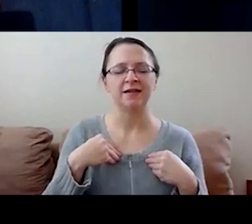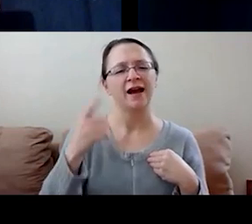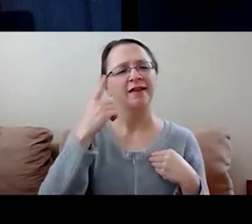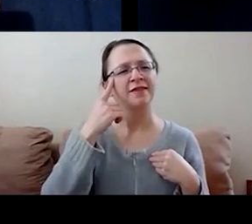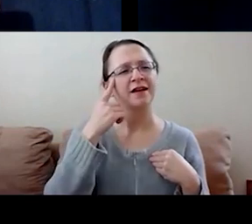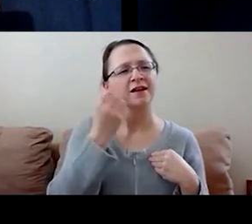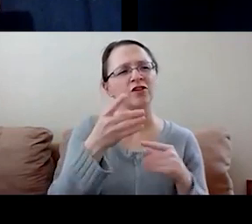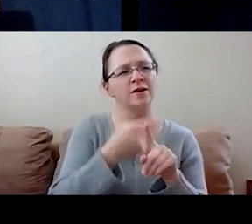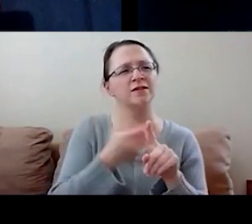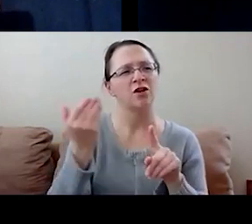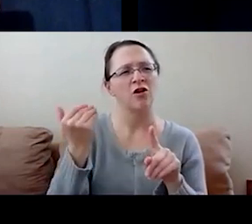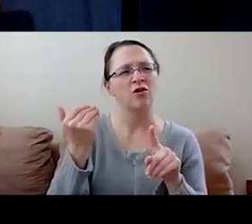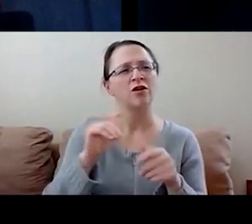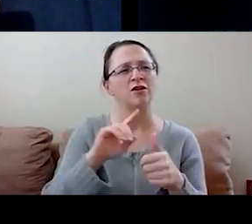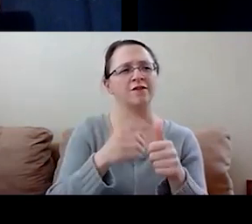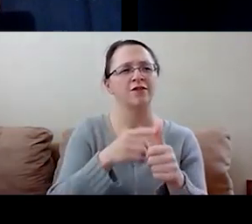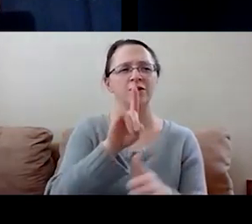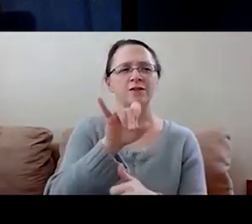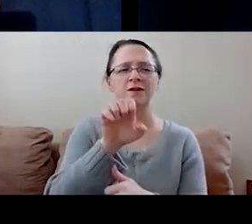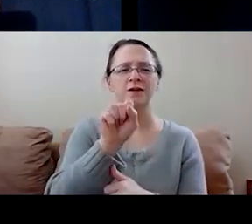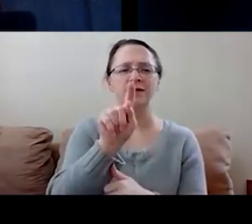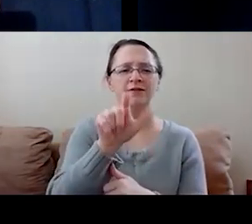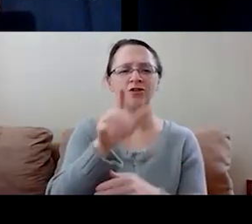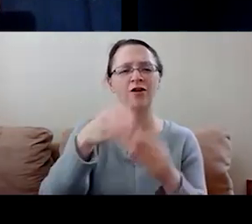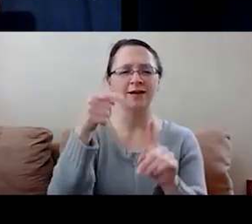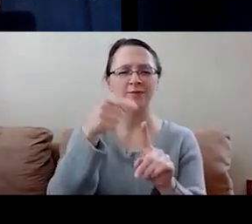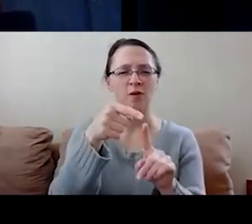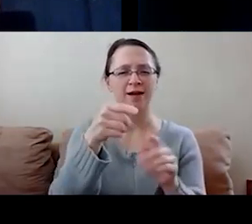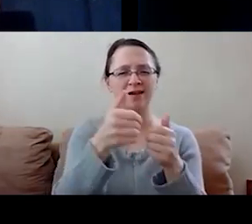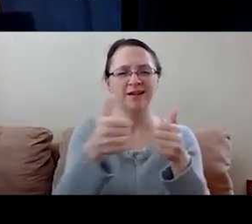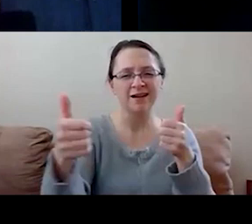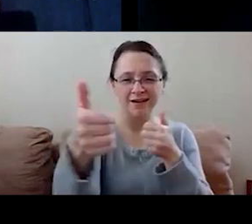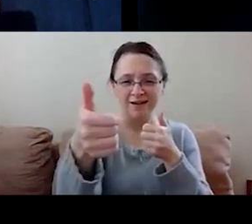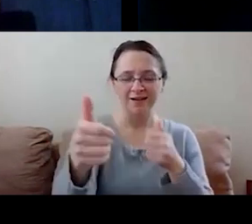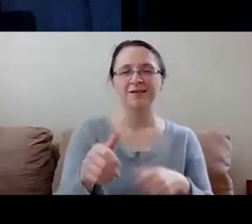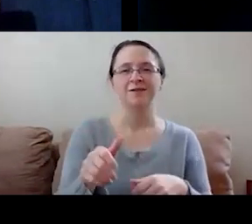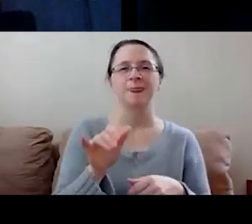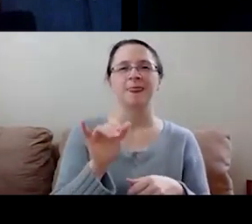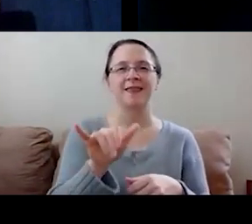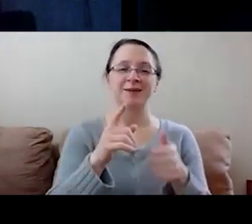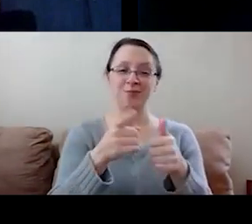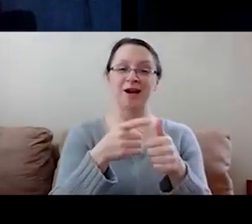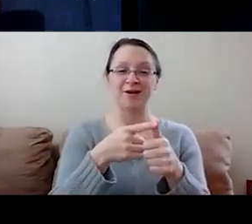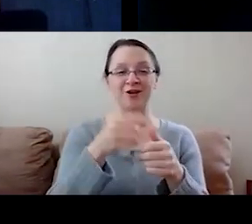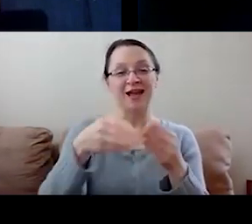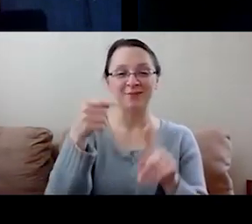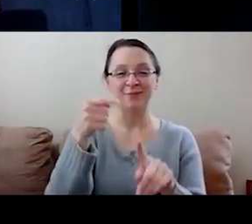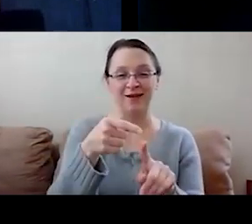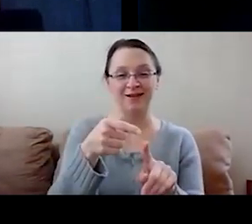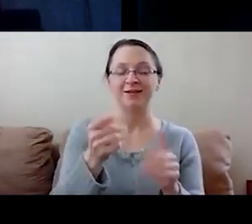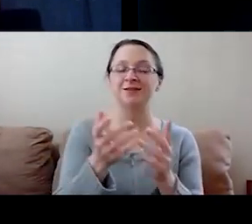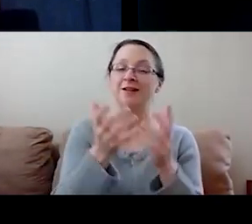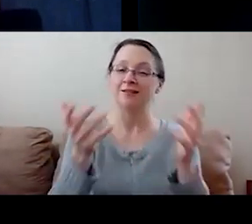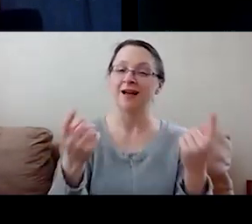months ago, the first digital endpoint. So there are, and actually it's a primary endpoint. So there's a lot that